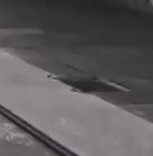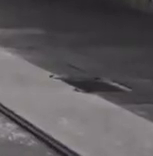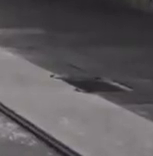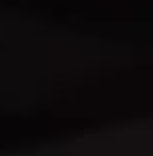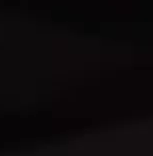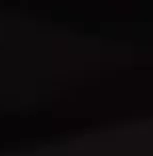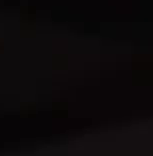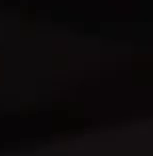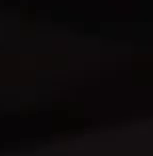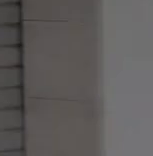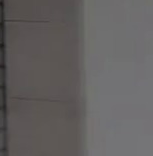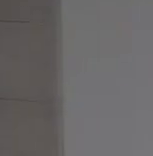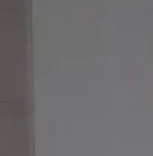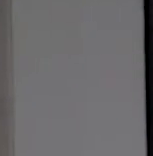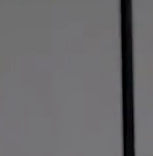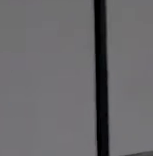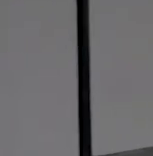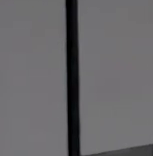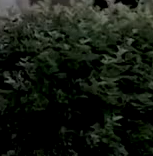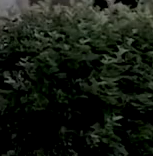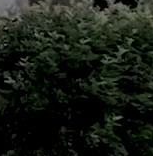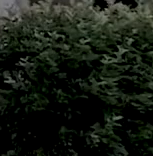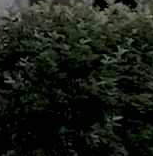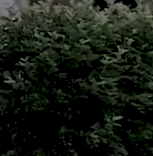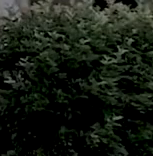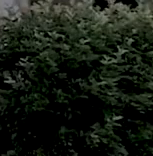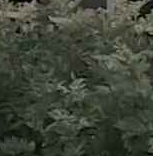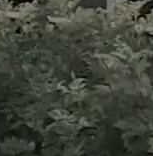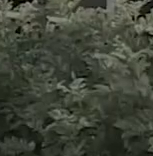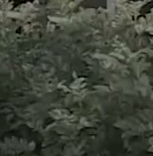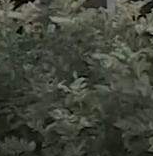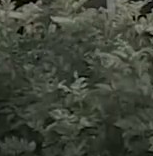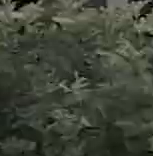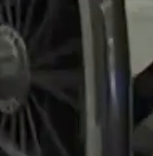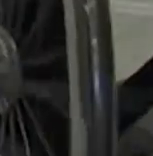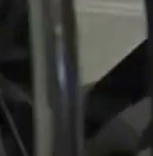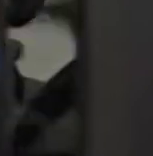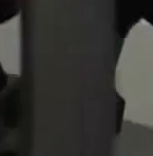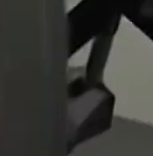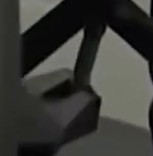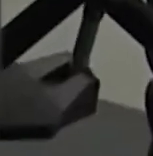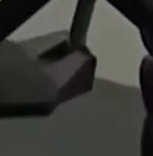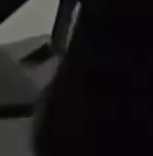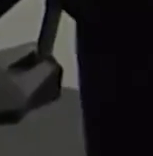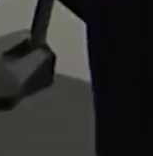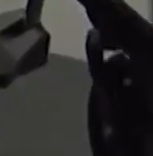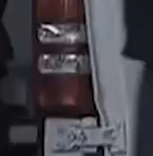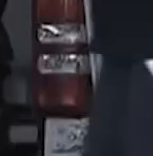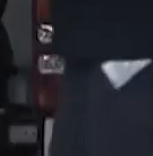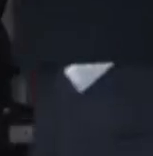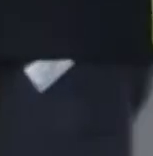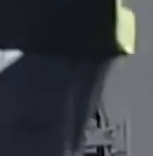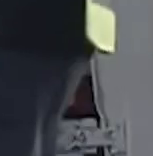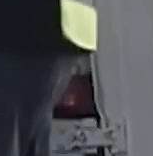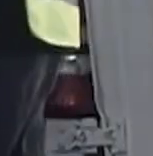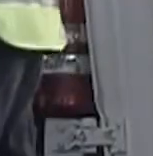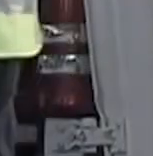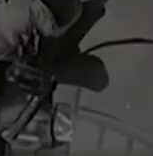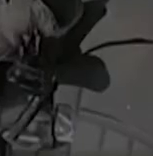home. Hundreds of businesses will close. 1 million people losing their jobs. Highest rates of aged care deaths